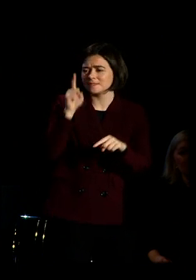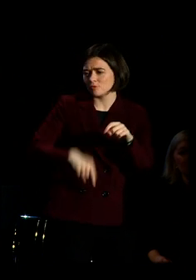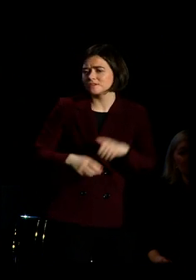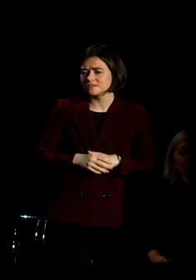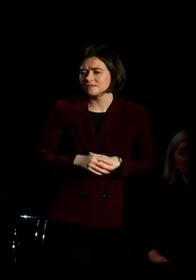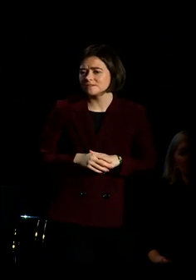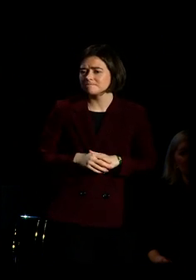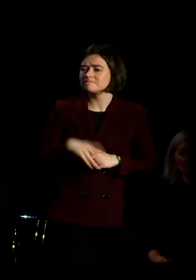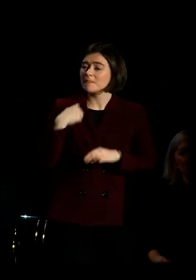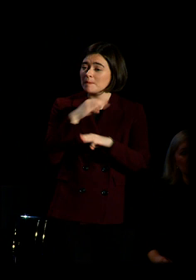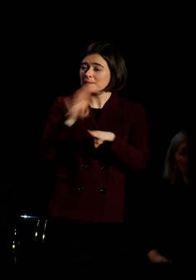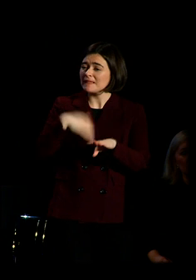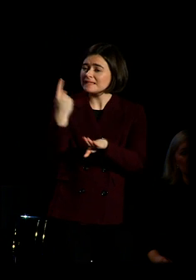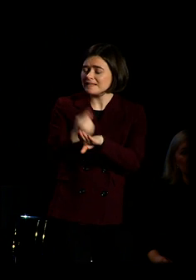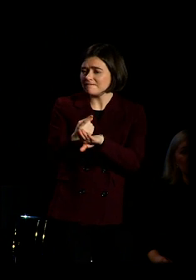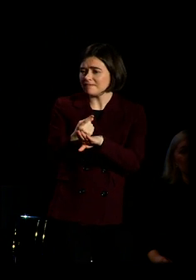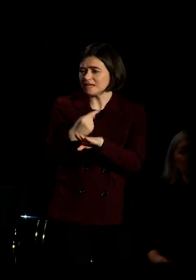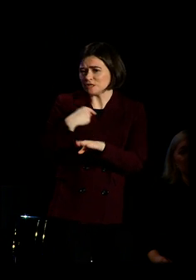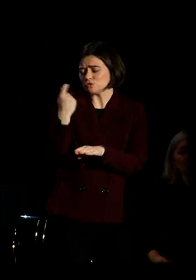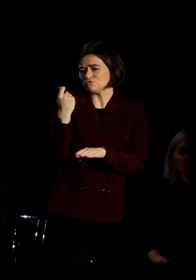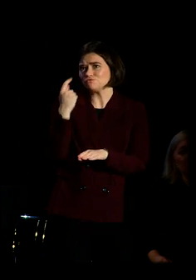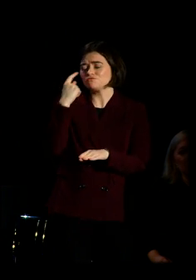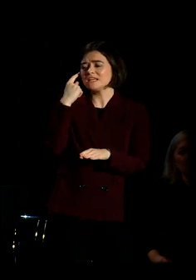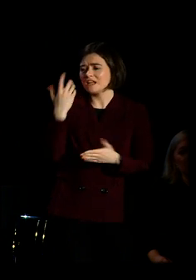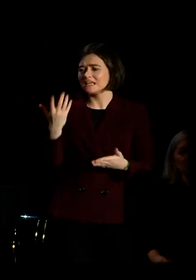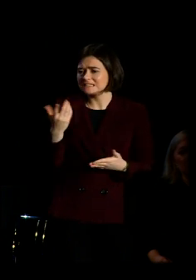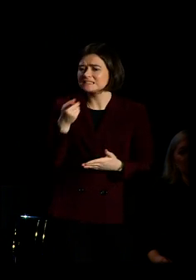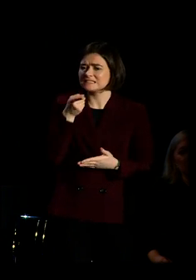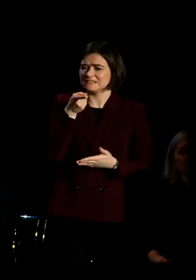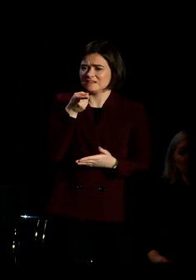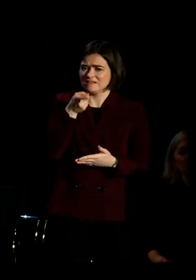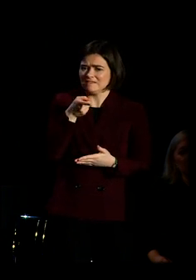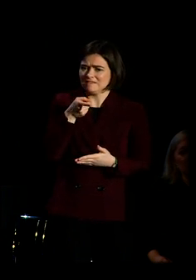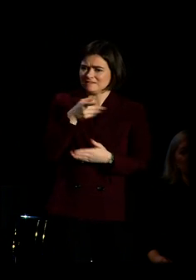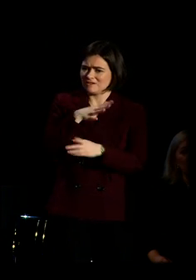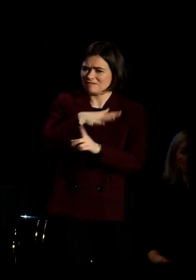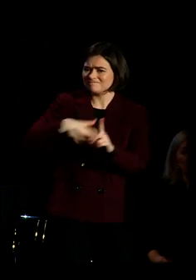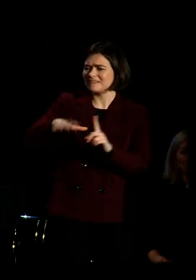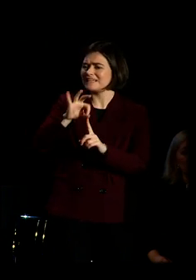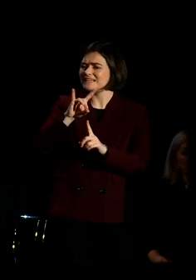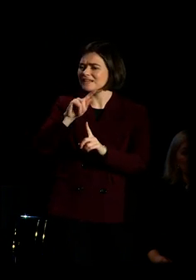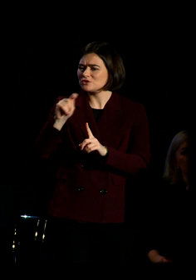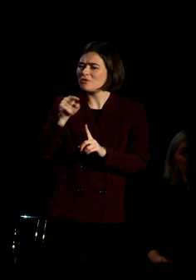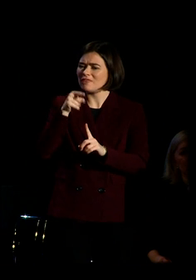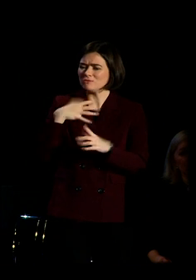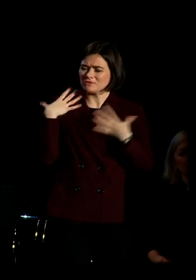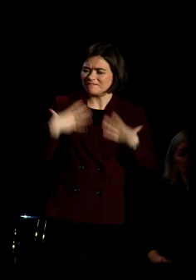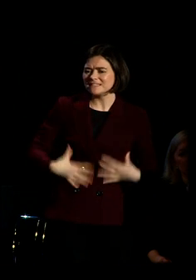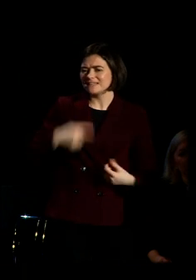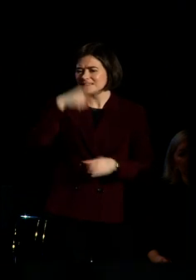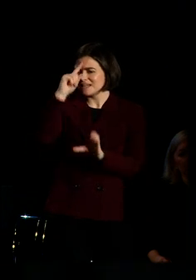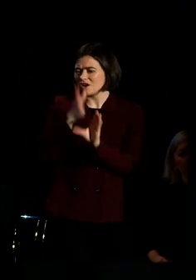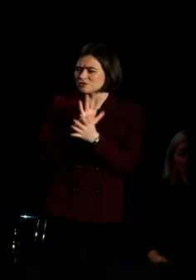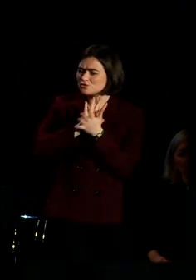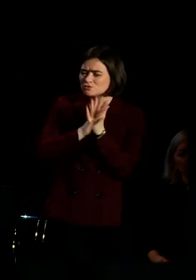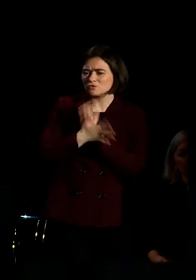of the ghettos soon realized that the ghetto served as a place to destroy them, physically and psychologically, and